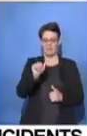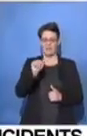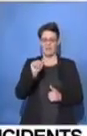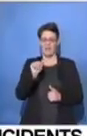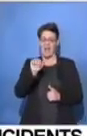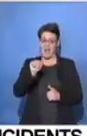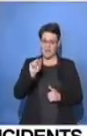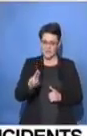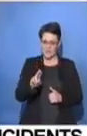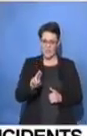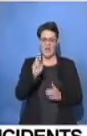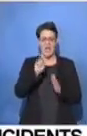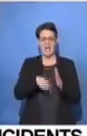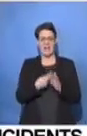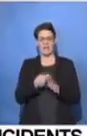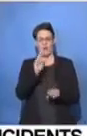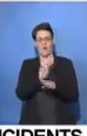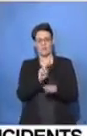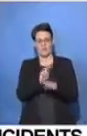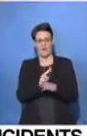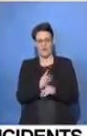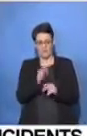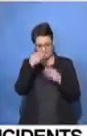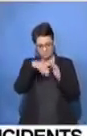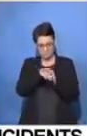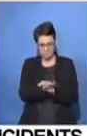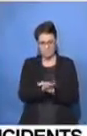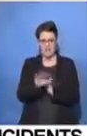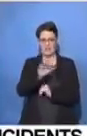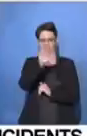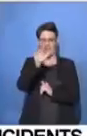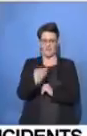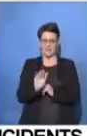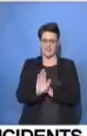Union Electoral Observation Mission to the Republic of South Africa,